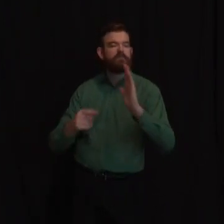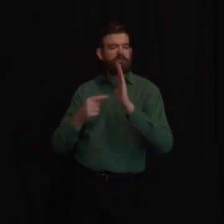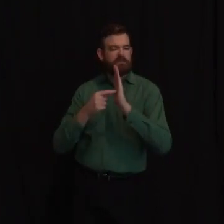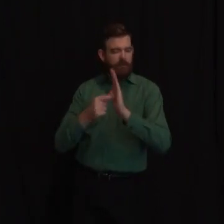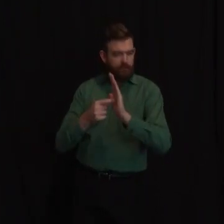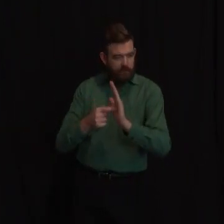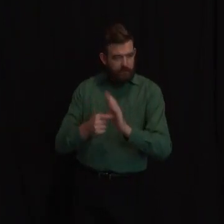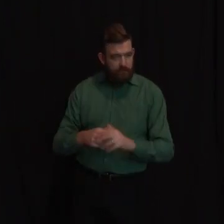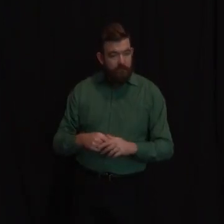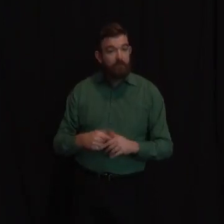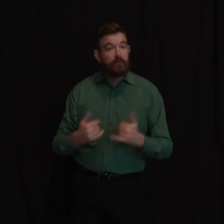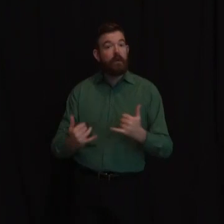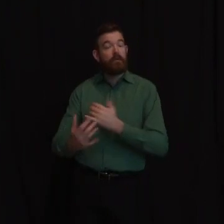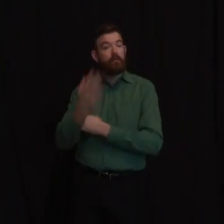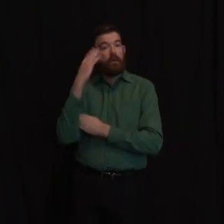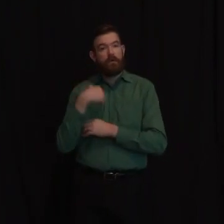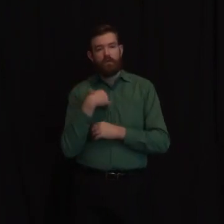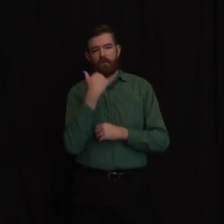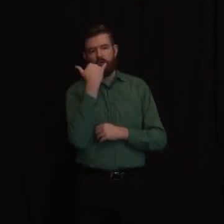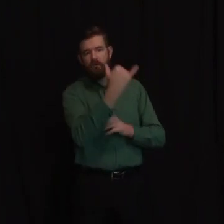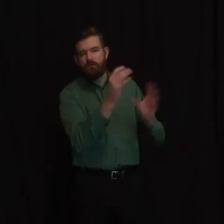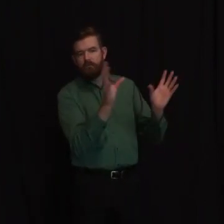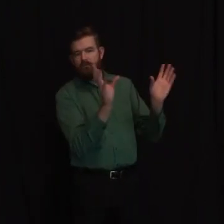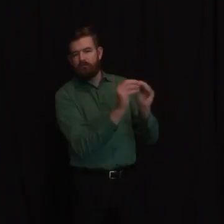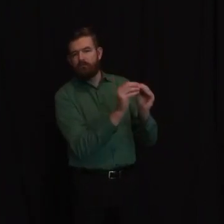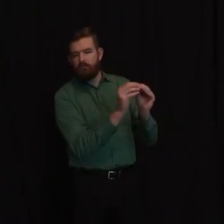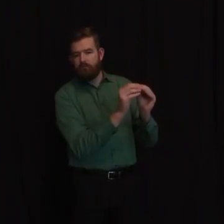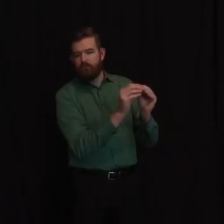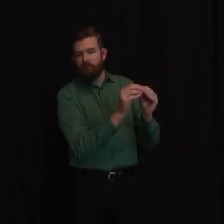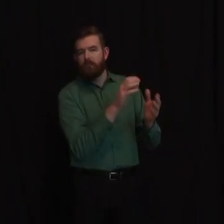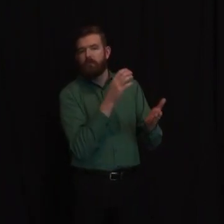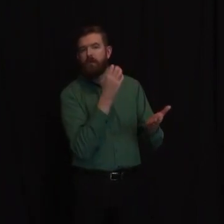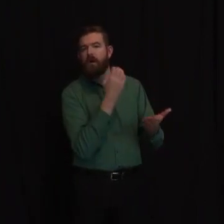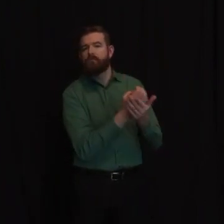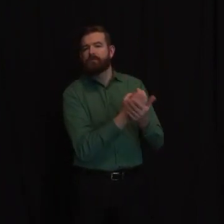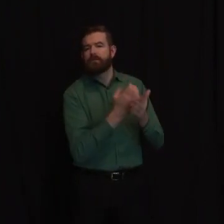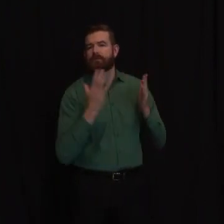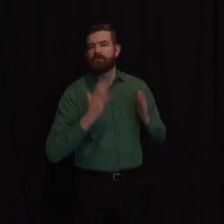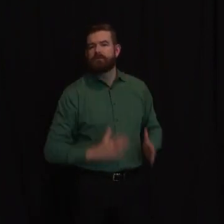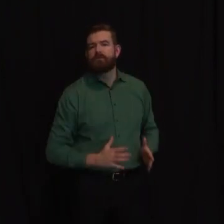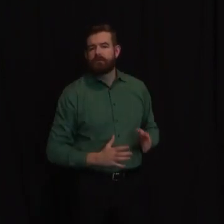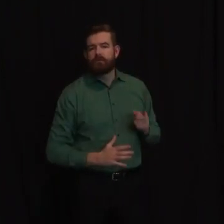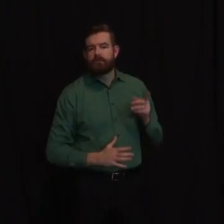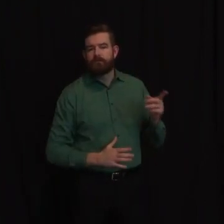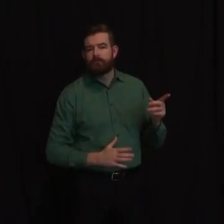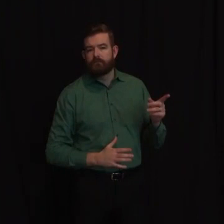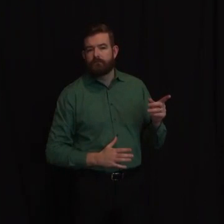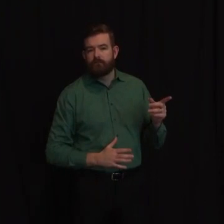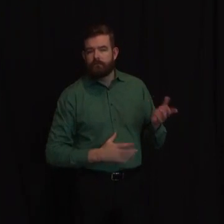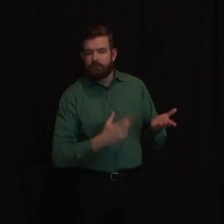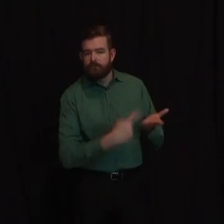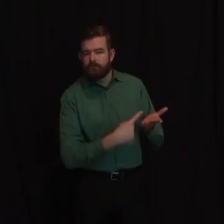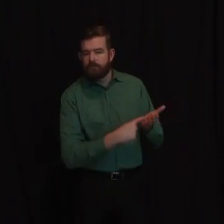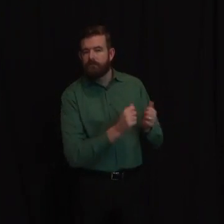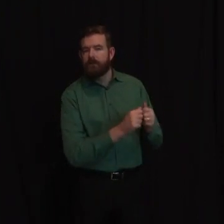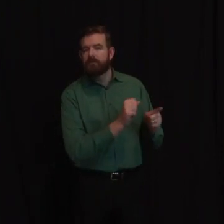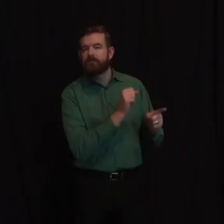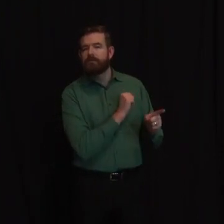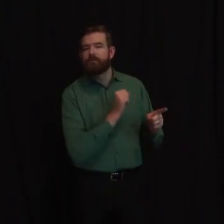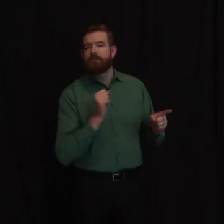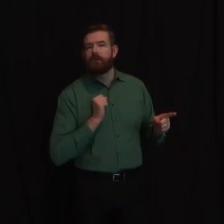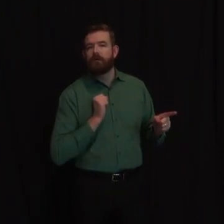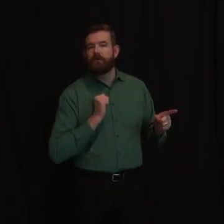what elements we need to have in place for our economy. I mentioned with Leader Schumer last night and with other members